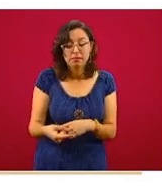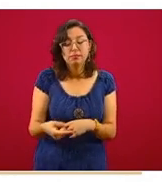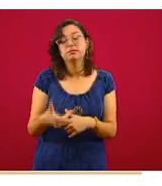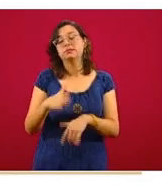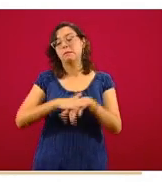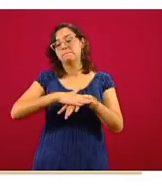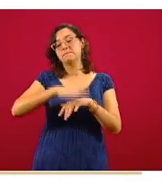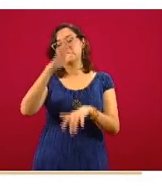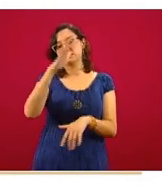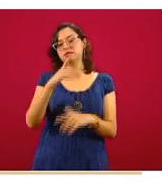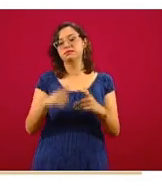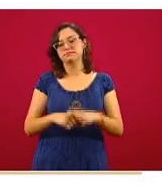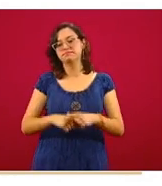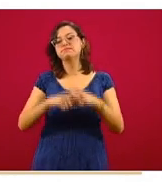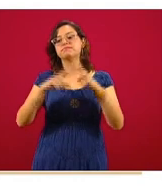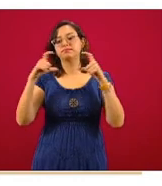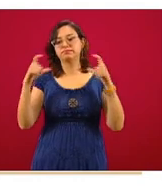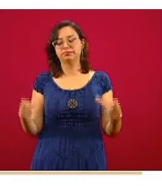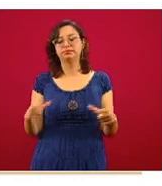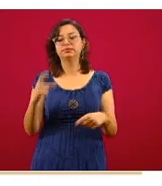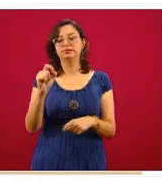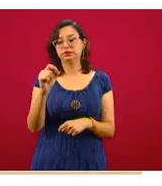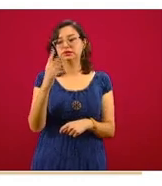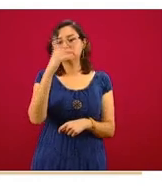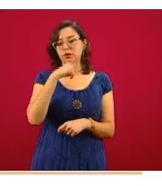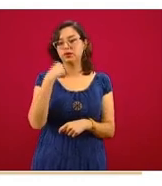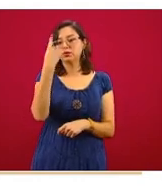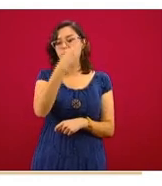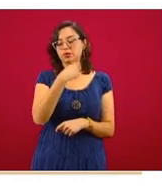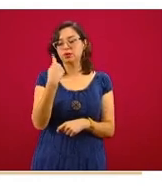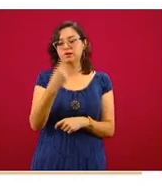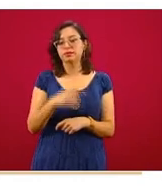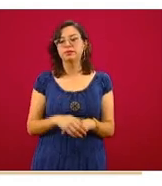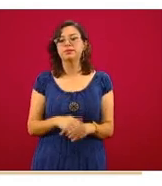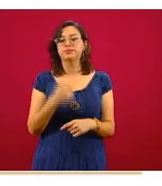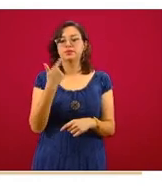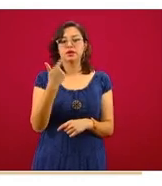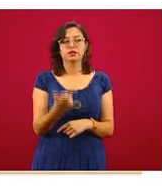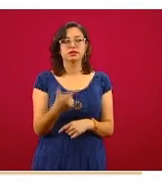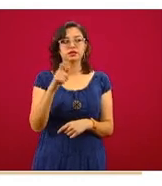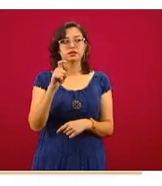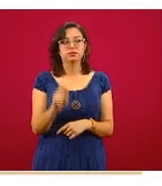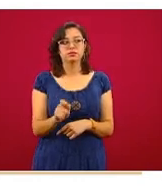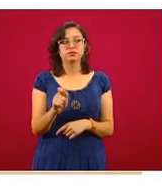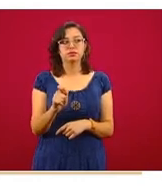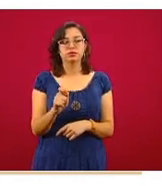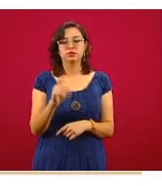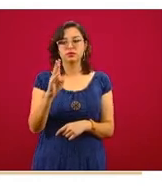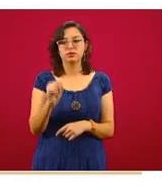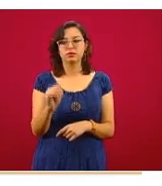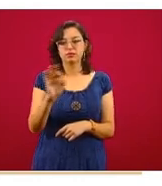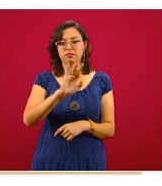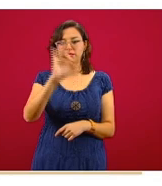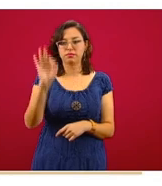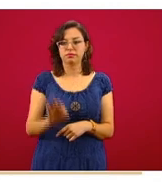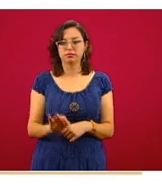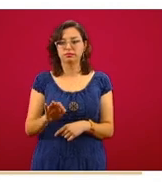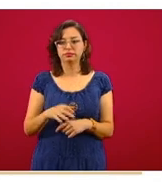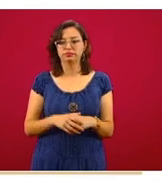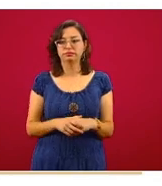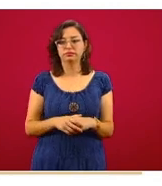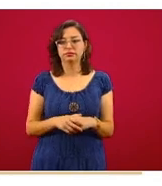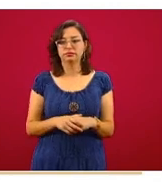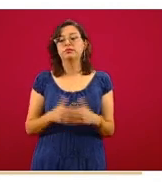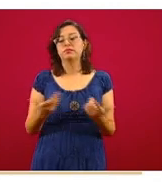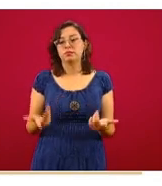now. They appear represented on the curve, and we also have the little orange bars